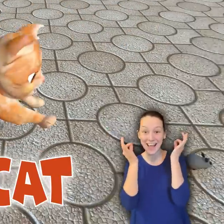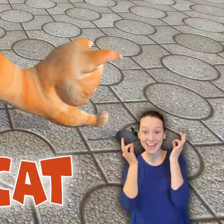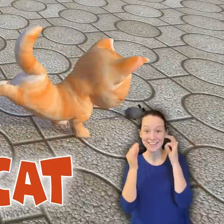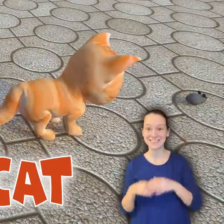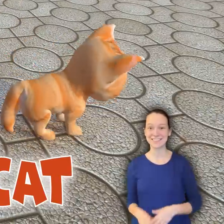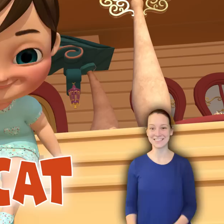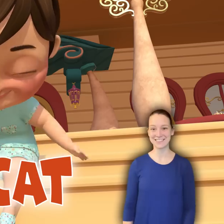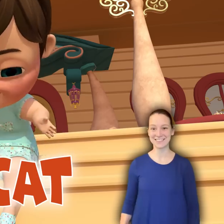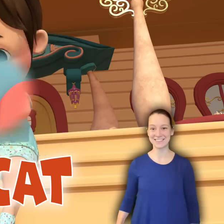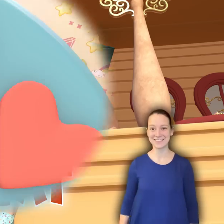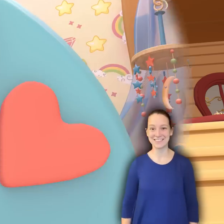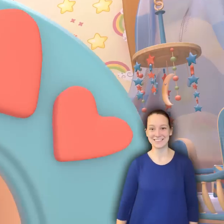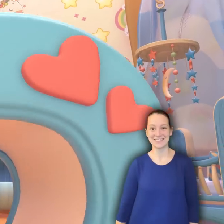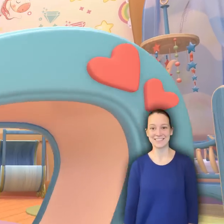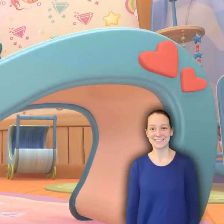kitty cat